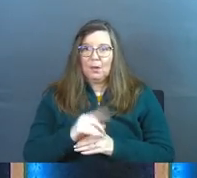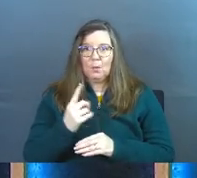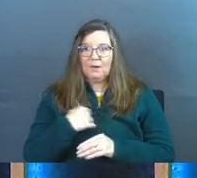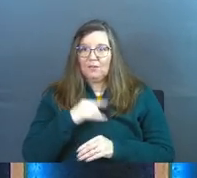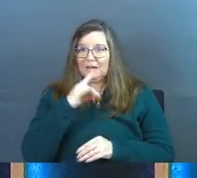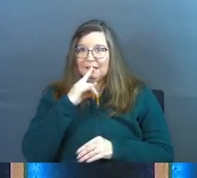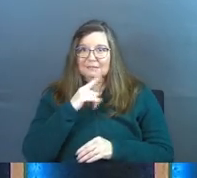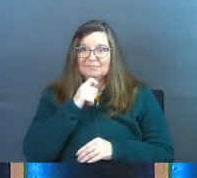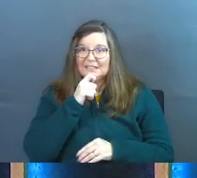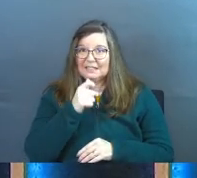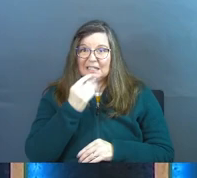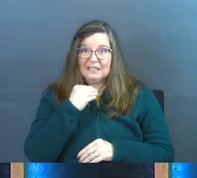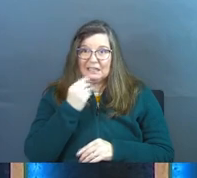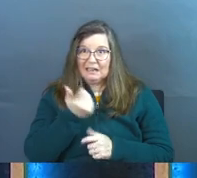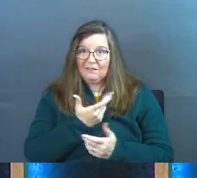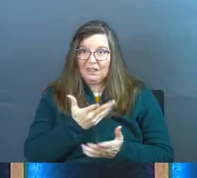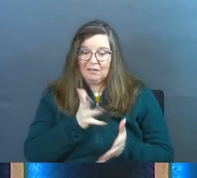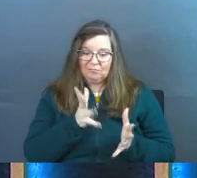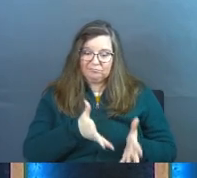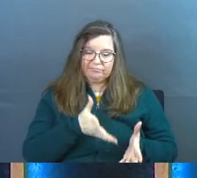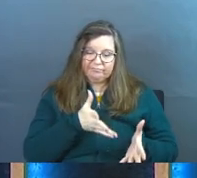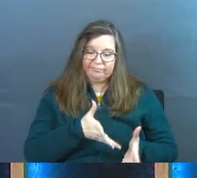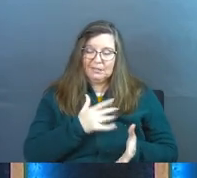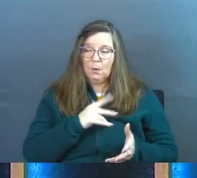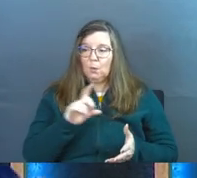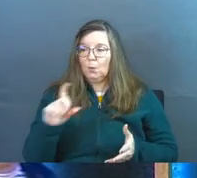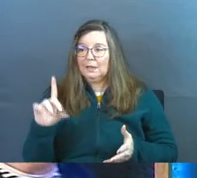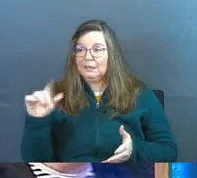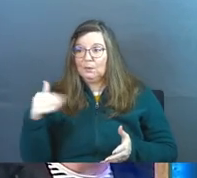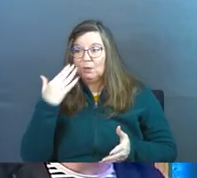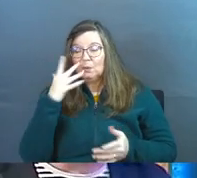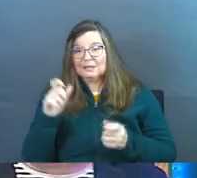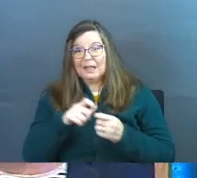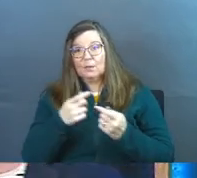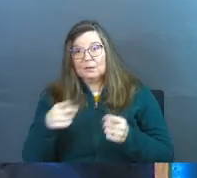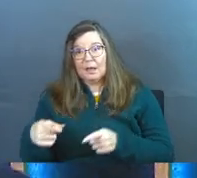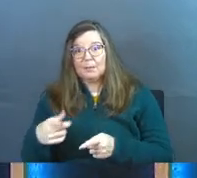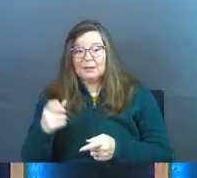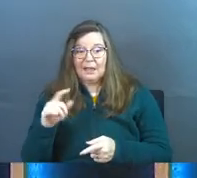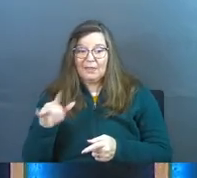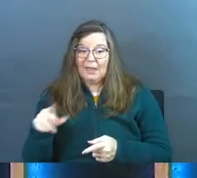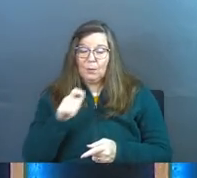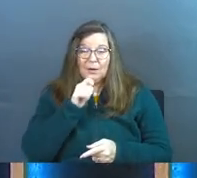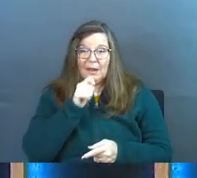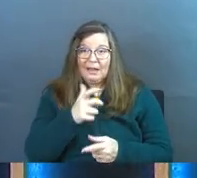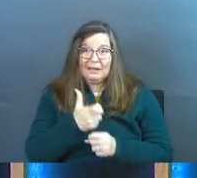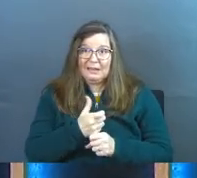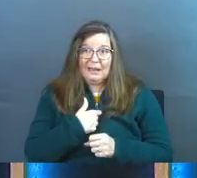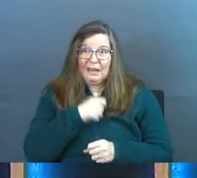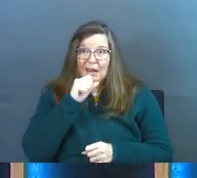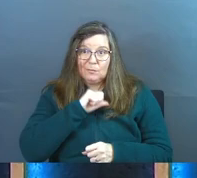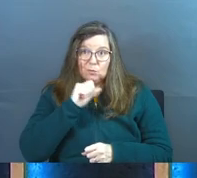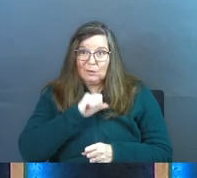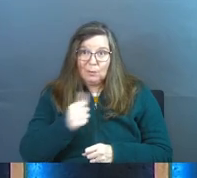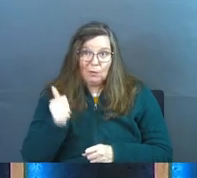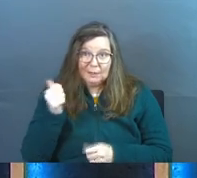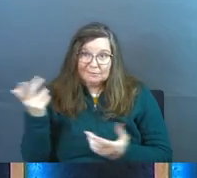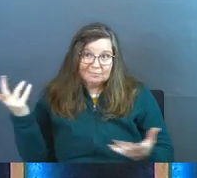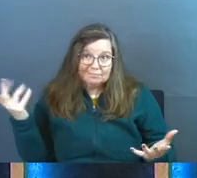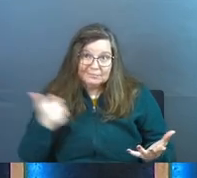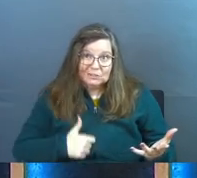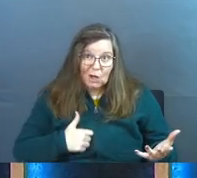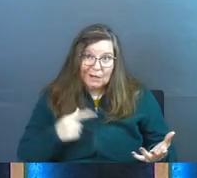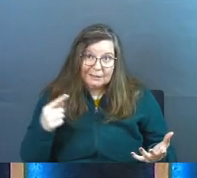one of our kids didn't clear their plate. We went to DQ, and we knew exactly how it was going to go, okay? Like, they were not going to get an ice cream cone. Sorry.